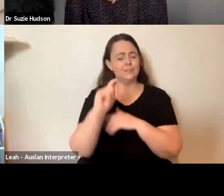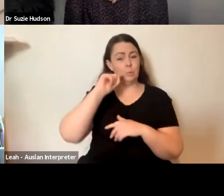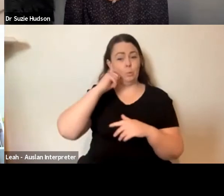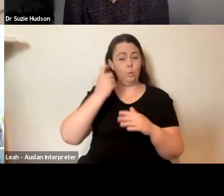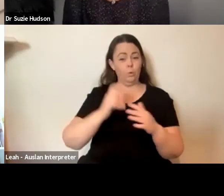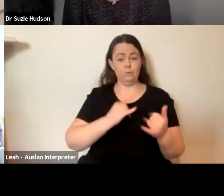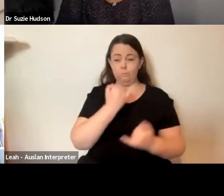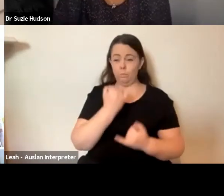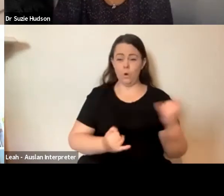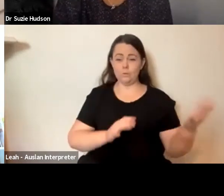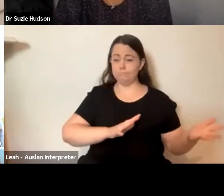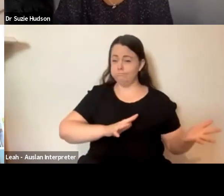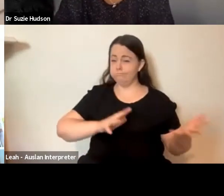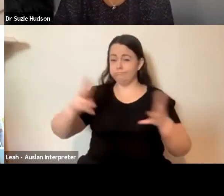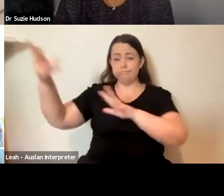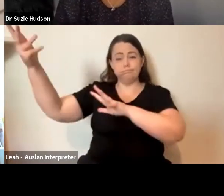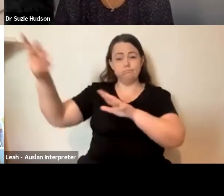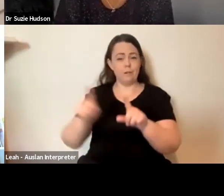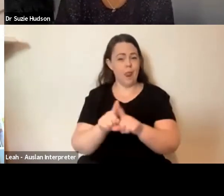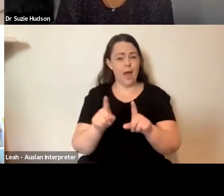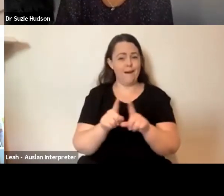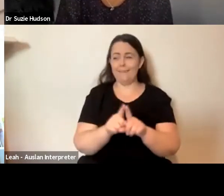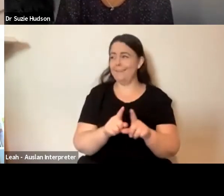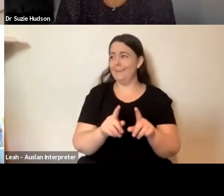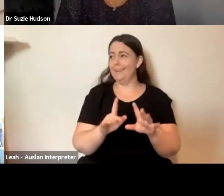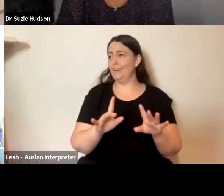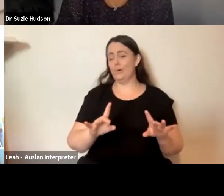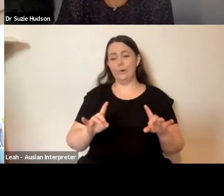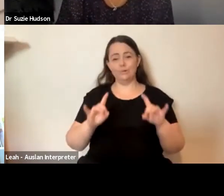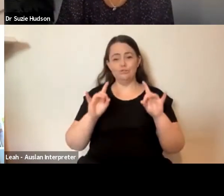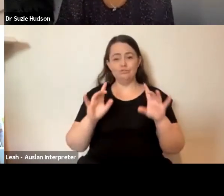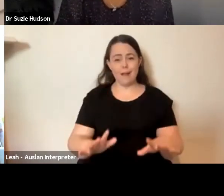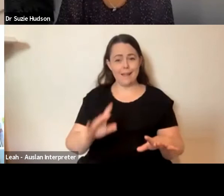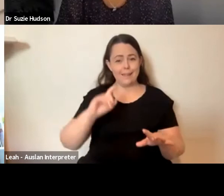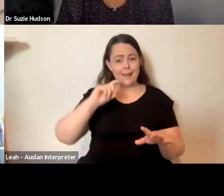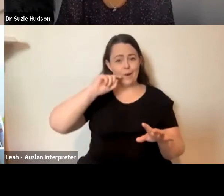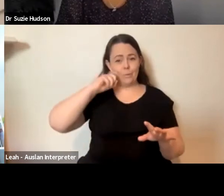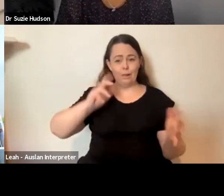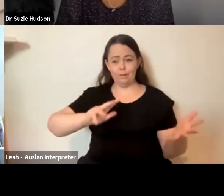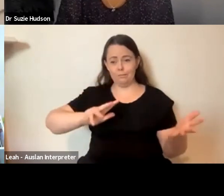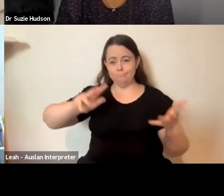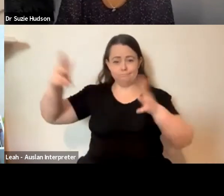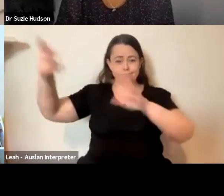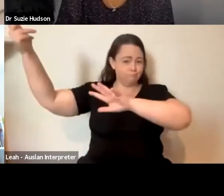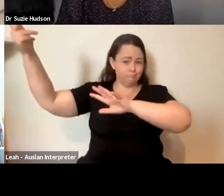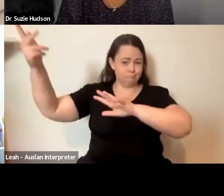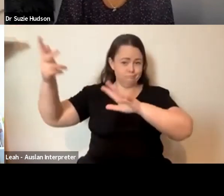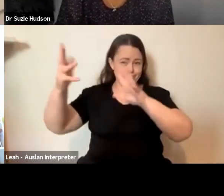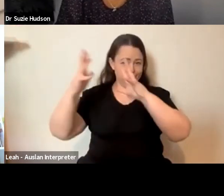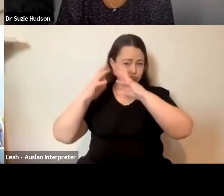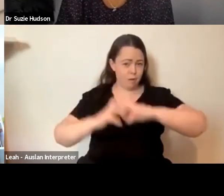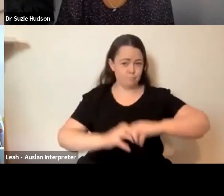this, Australia and all sorts of horrible things. It didn't really happen, and I suspect that in terms